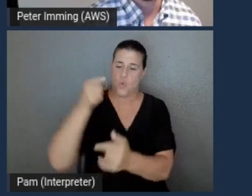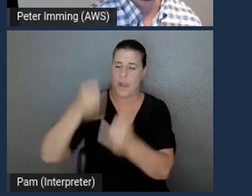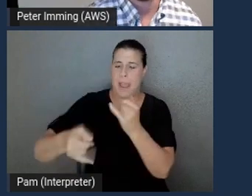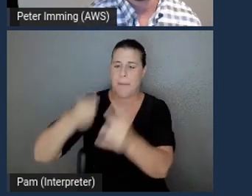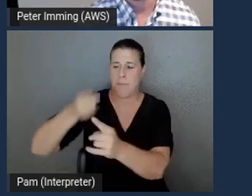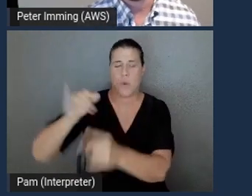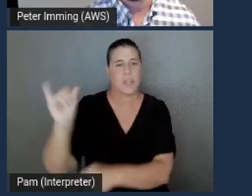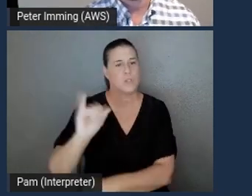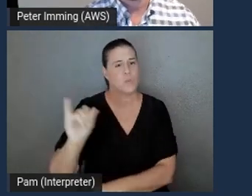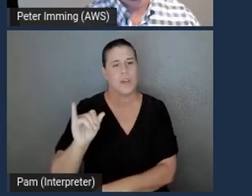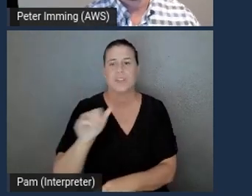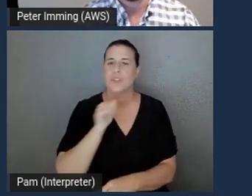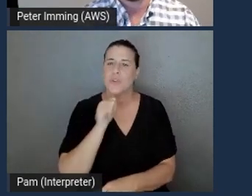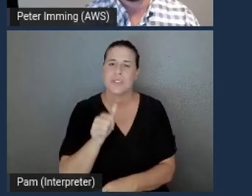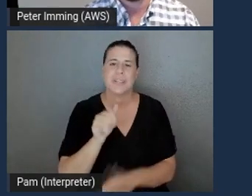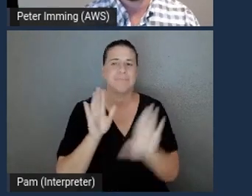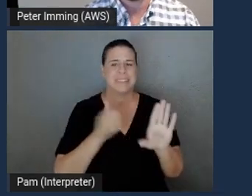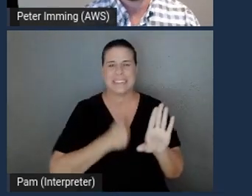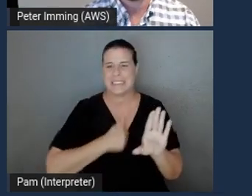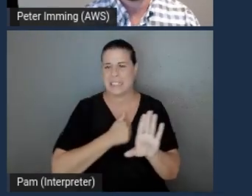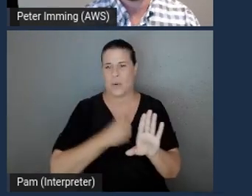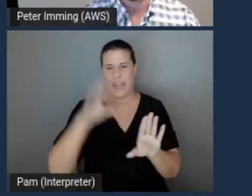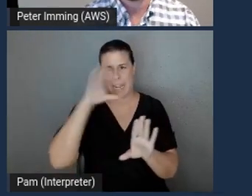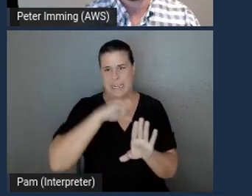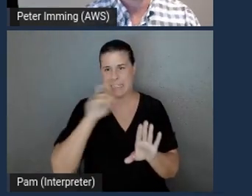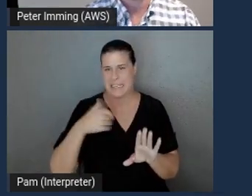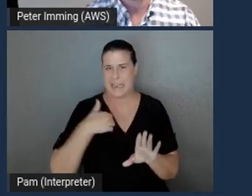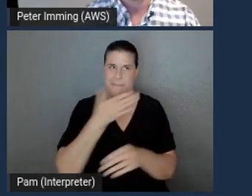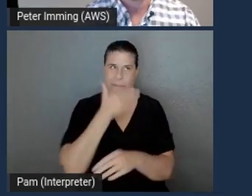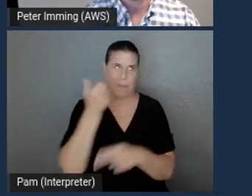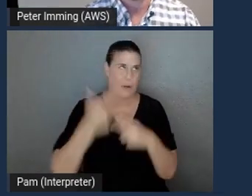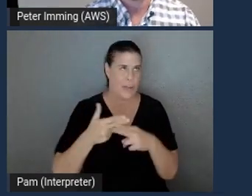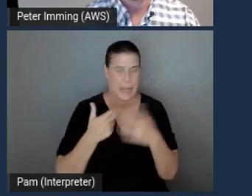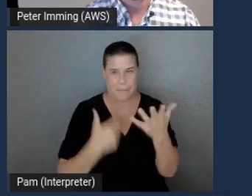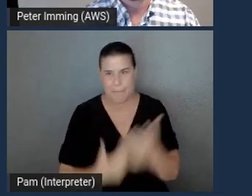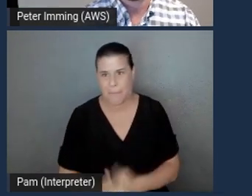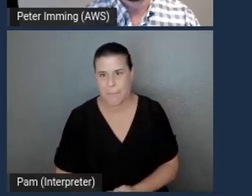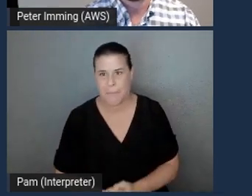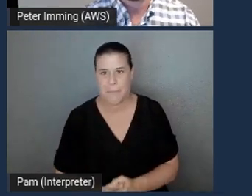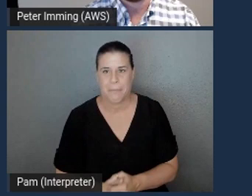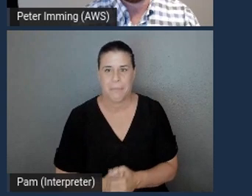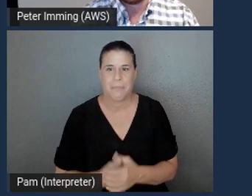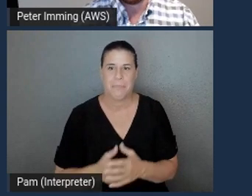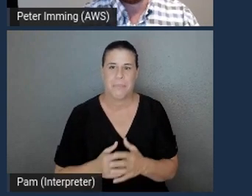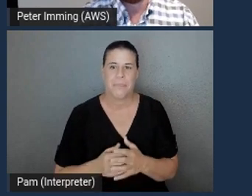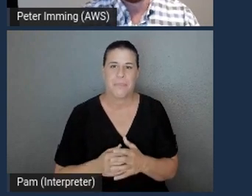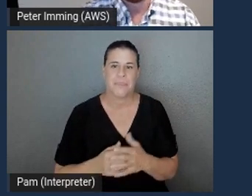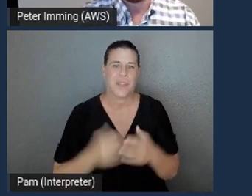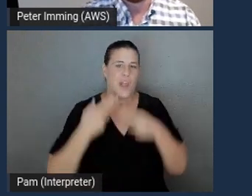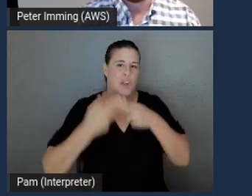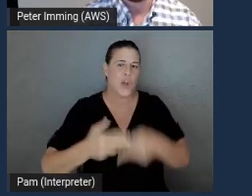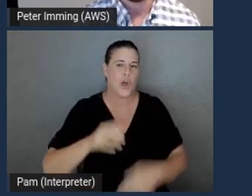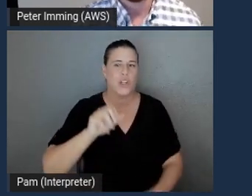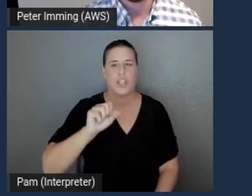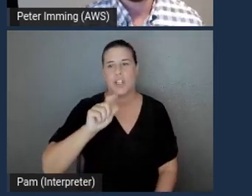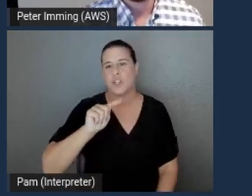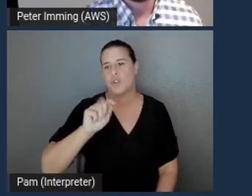So there's no, sorry, I guess I need to have a better name here. Right. call it Twitch 2.